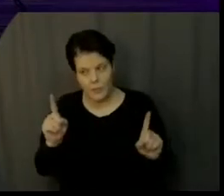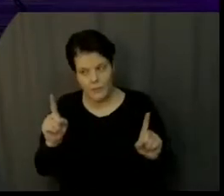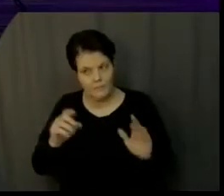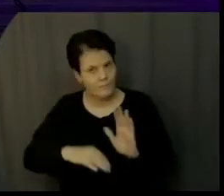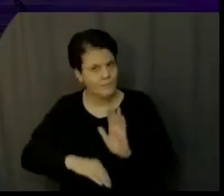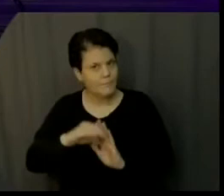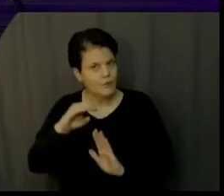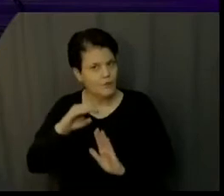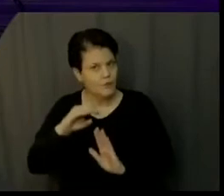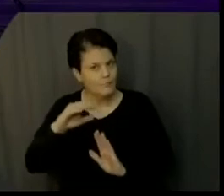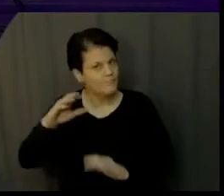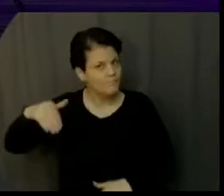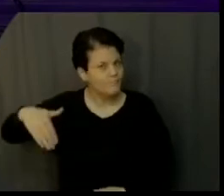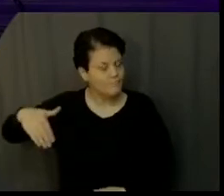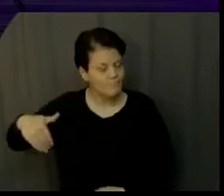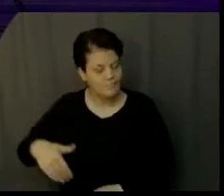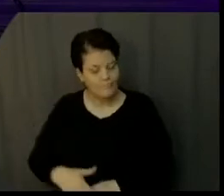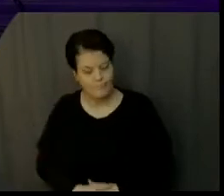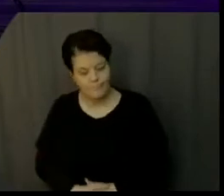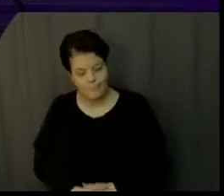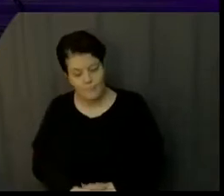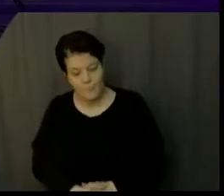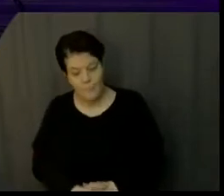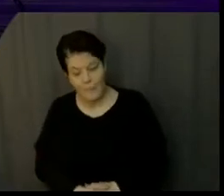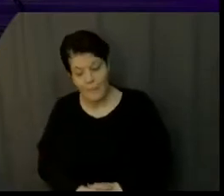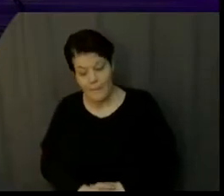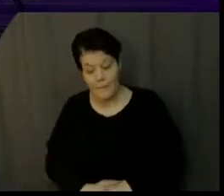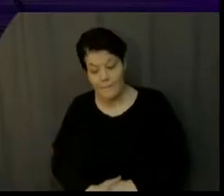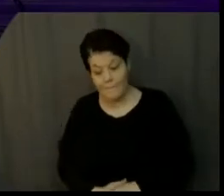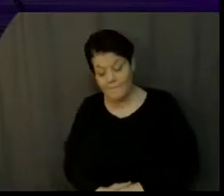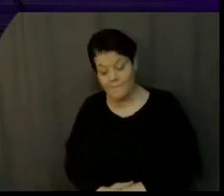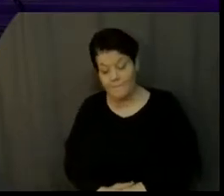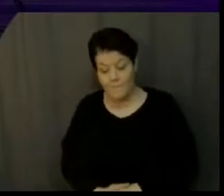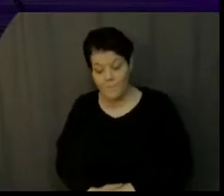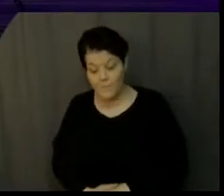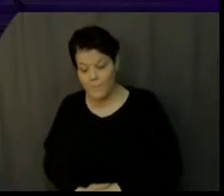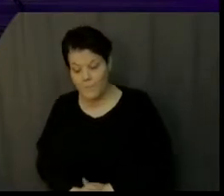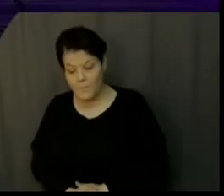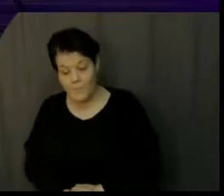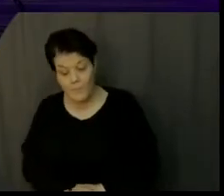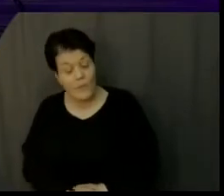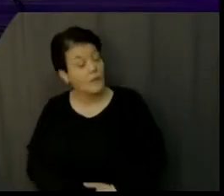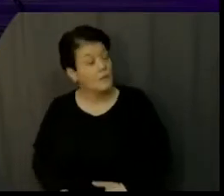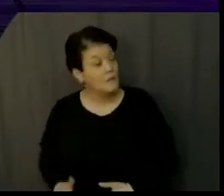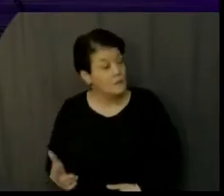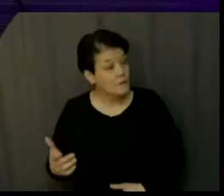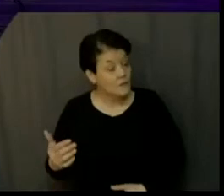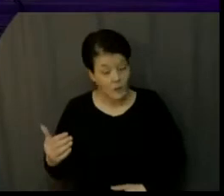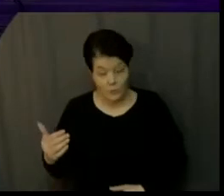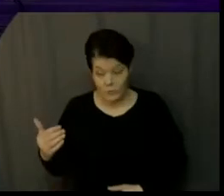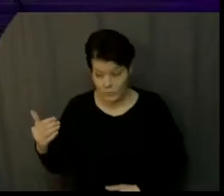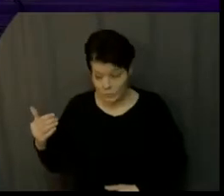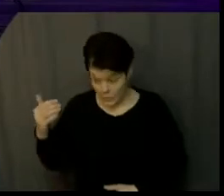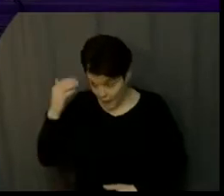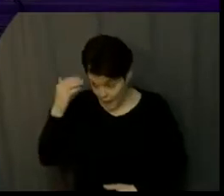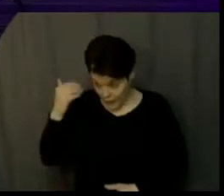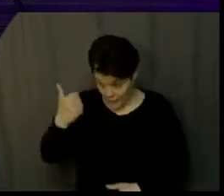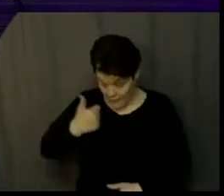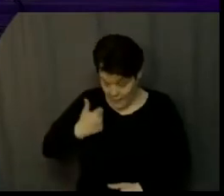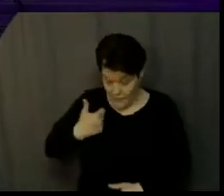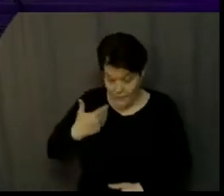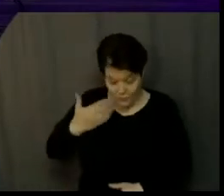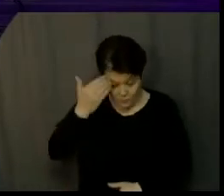years. But then the little caveat is I know 12-year-olds that can play circles around